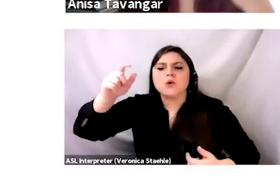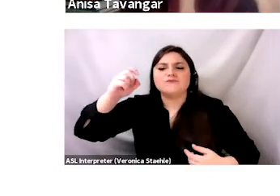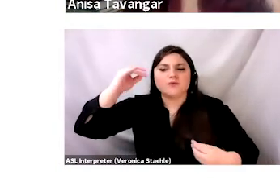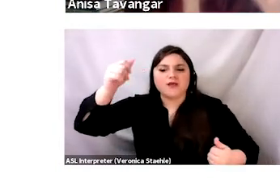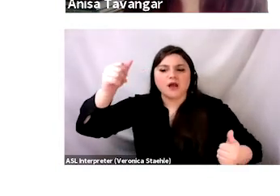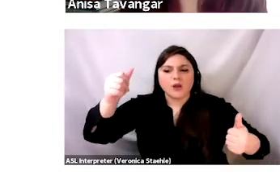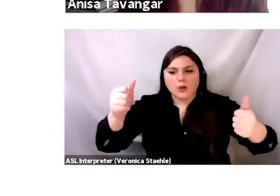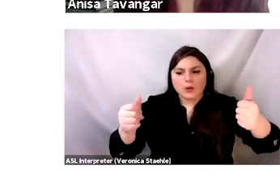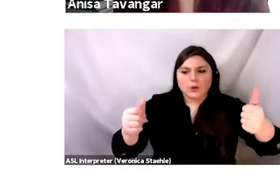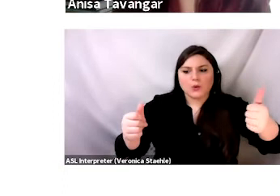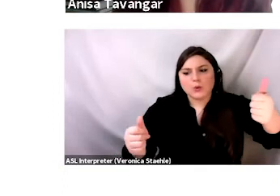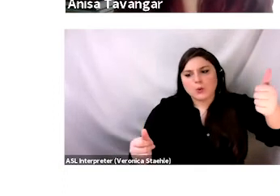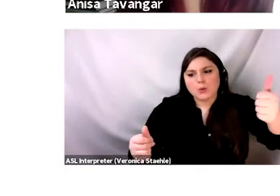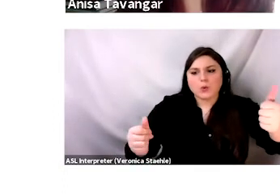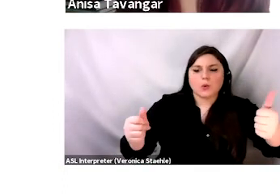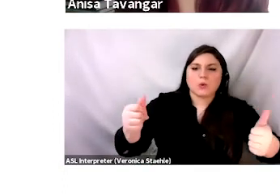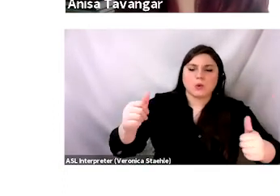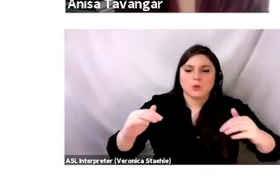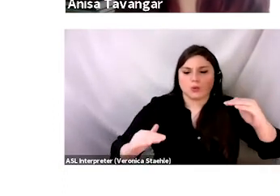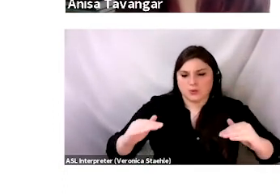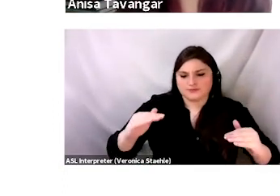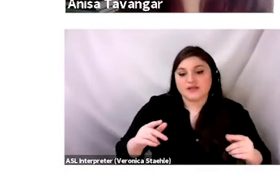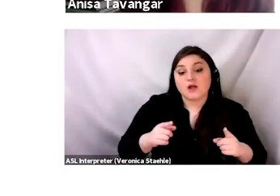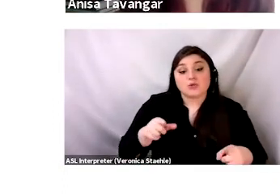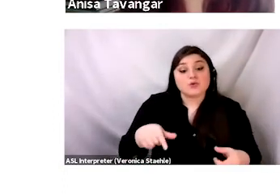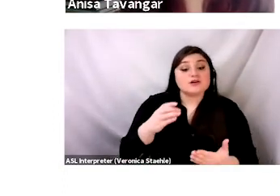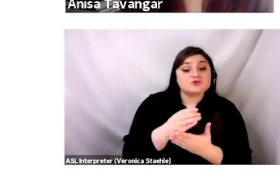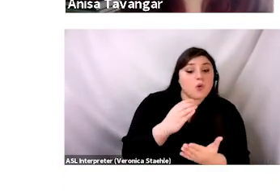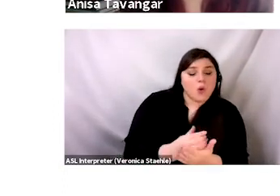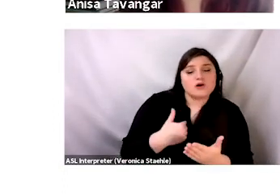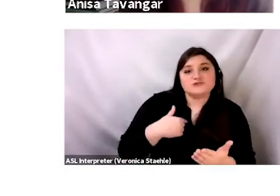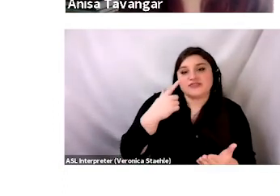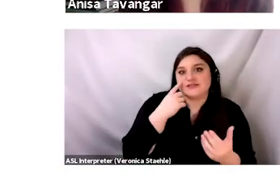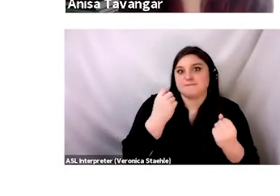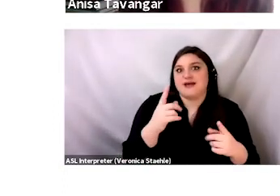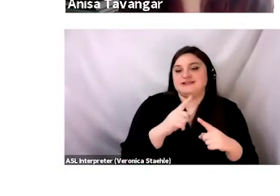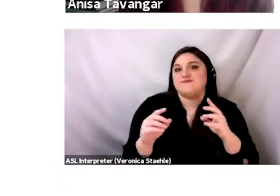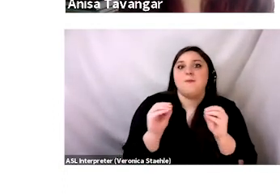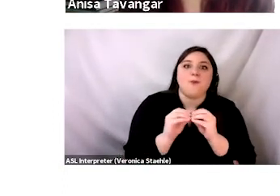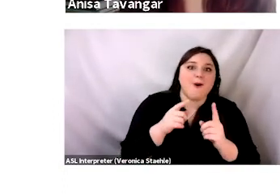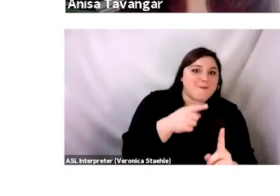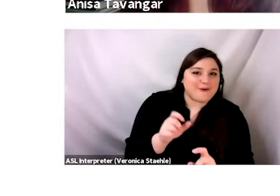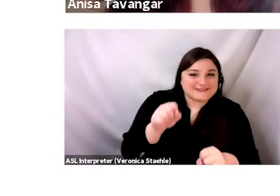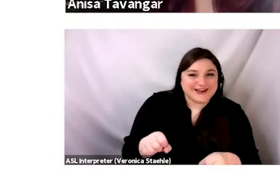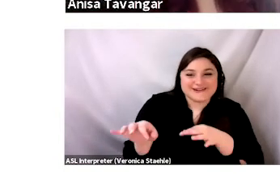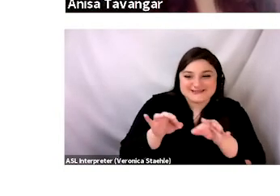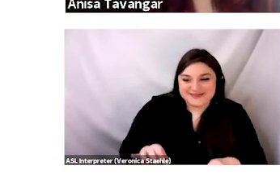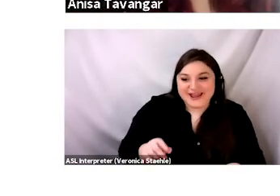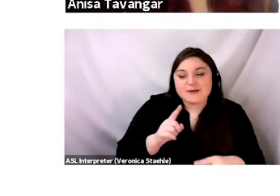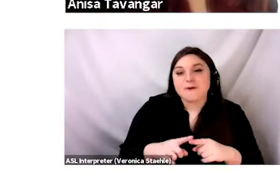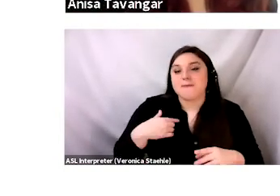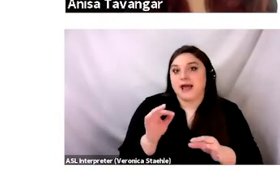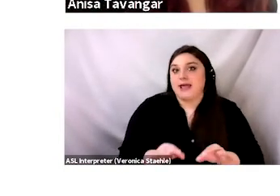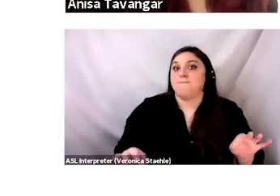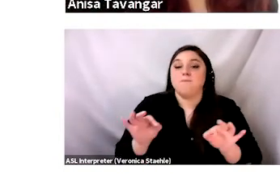through the course of this presentation, I talked about a lot of different things, but I think if I would end on any notion,